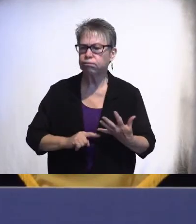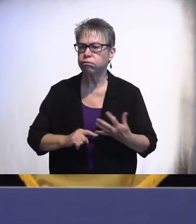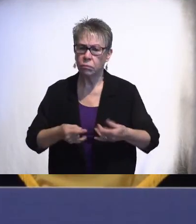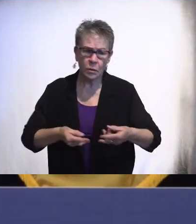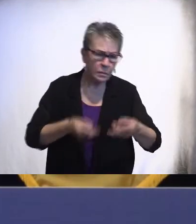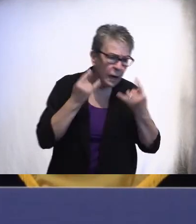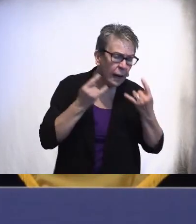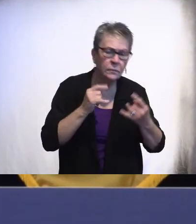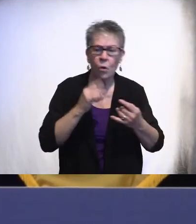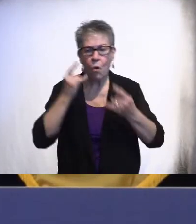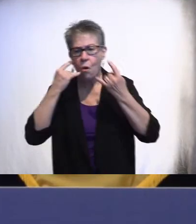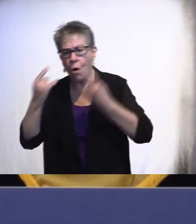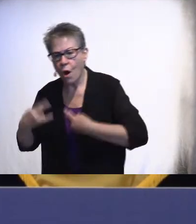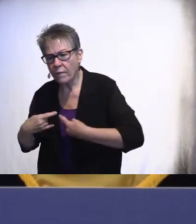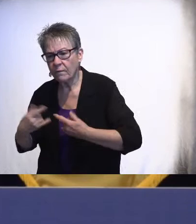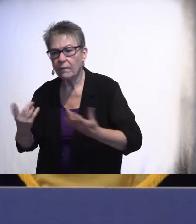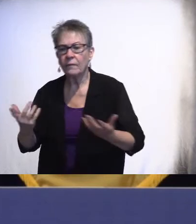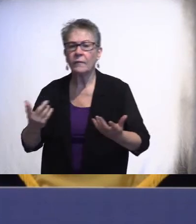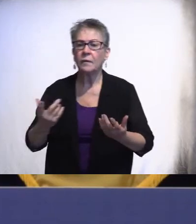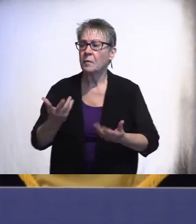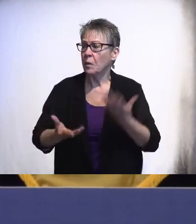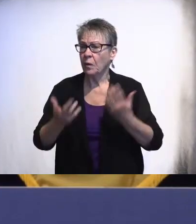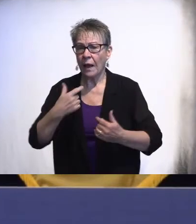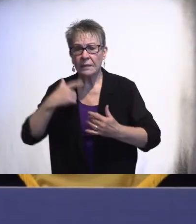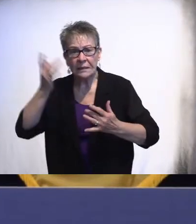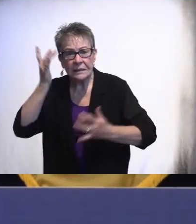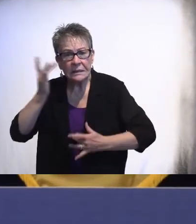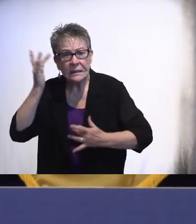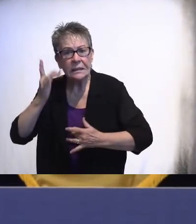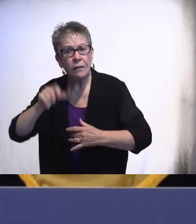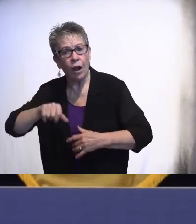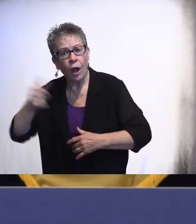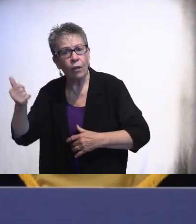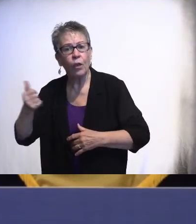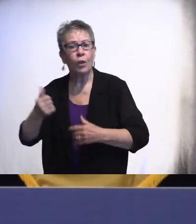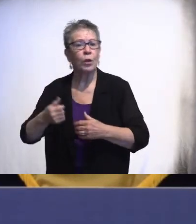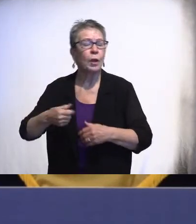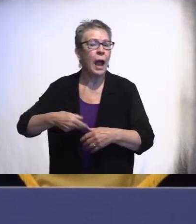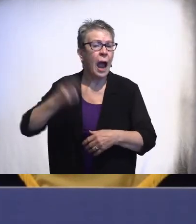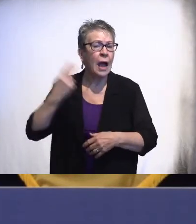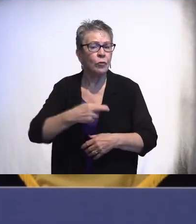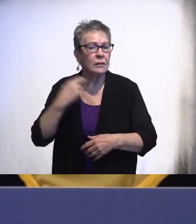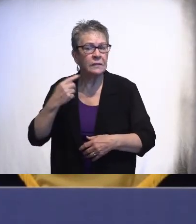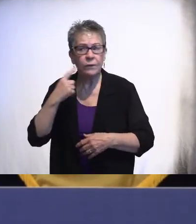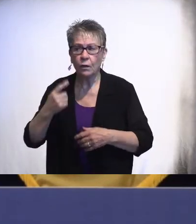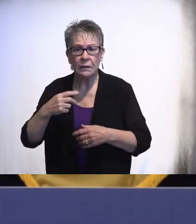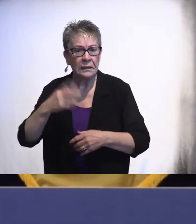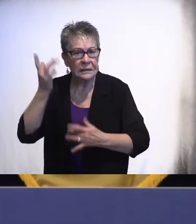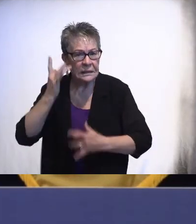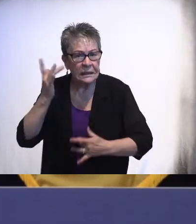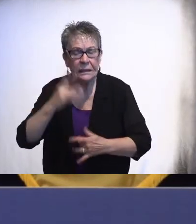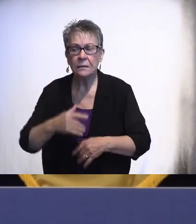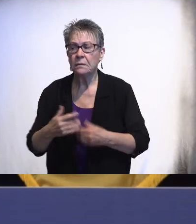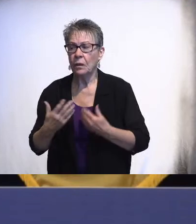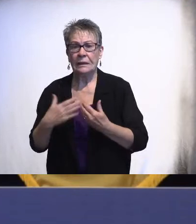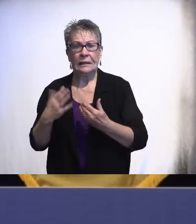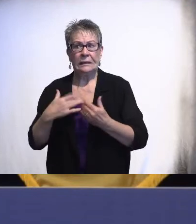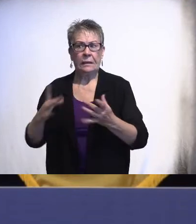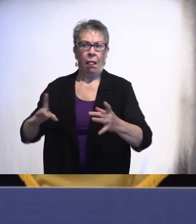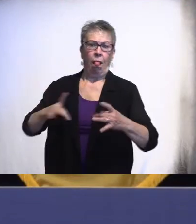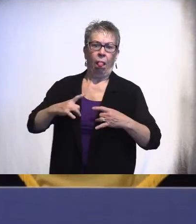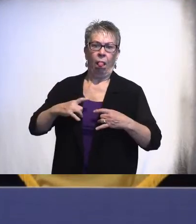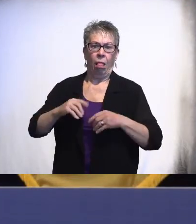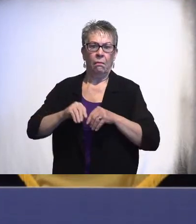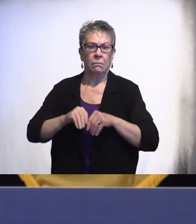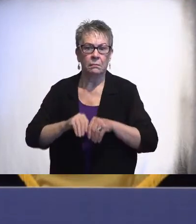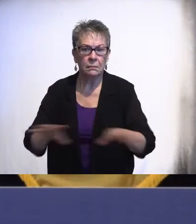community. But all other things being equal, healthy child going to school, they're